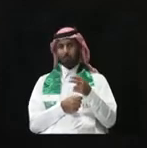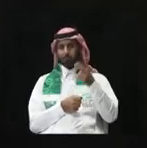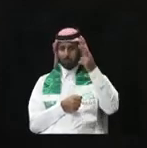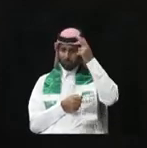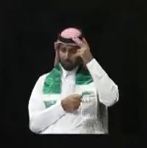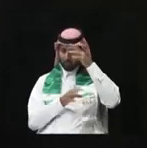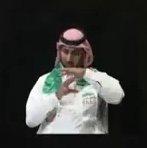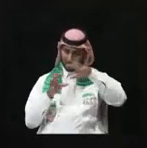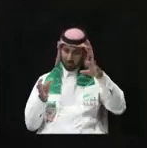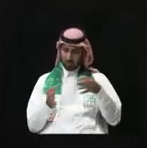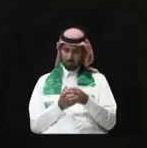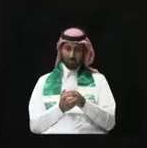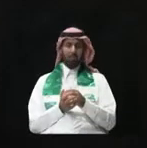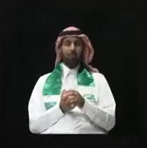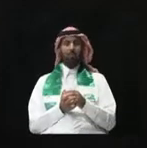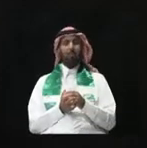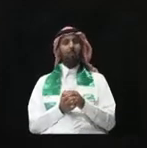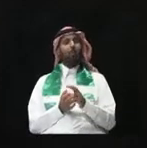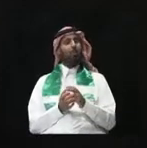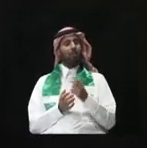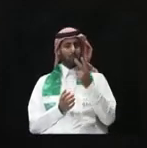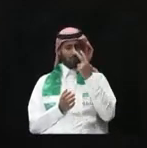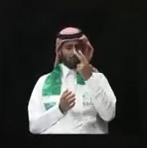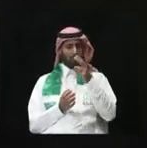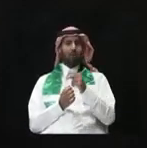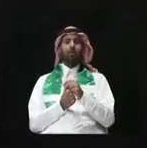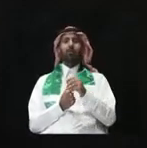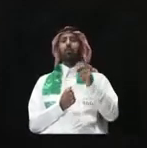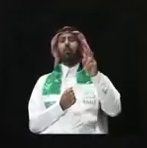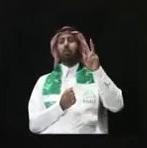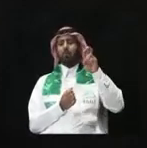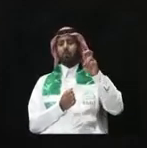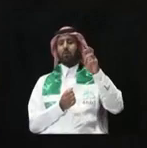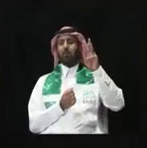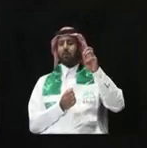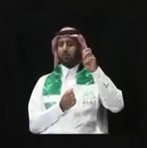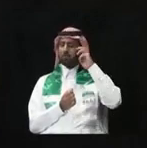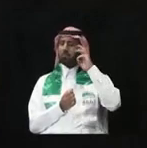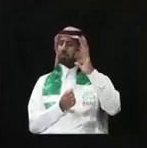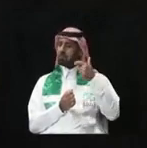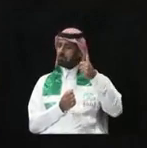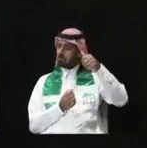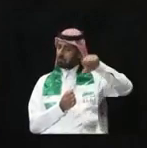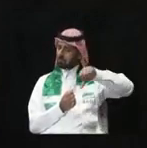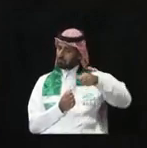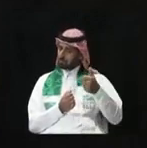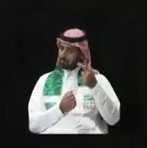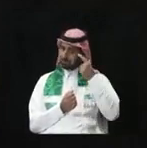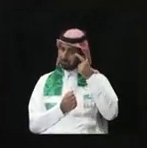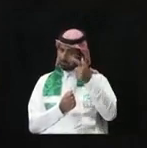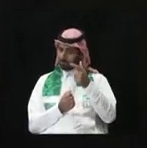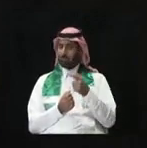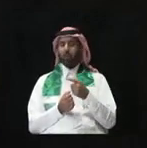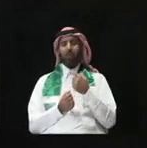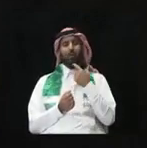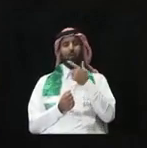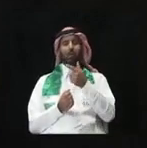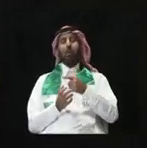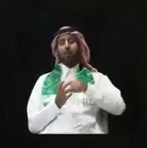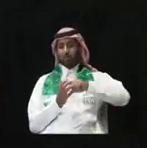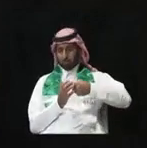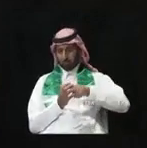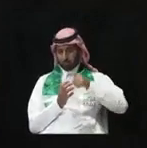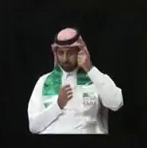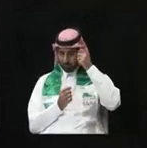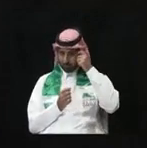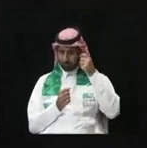2030, positive effect, the car invention, the invention of the car. So it had a positive effect